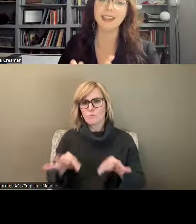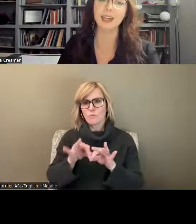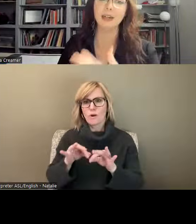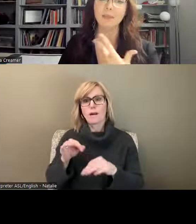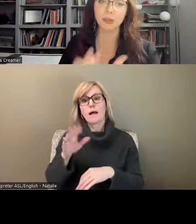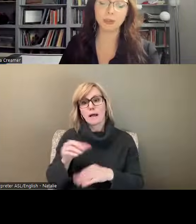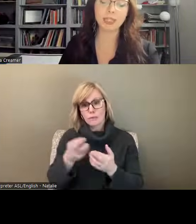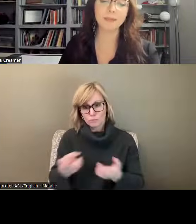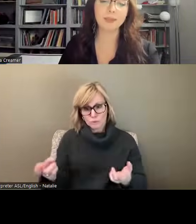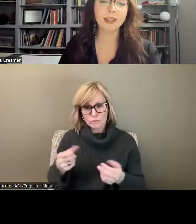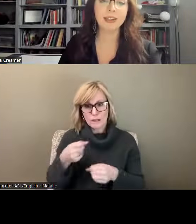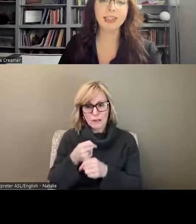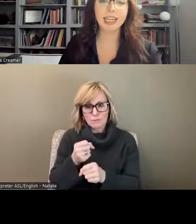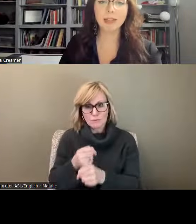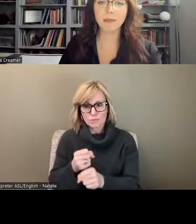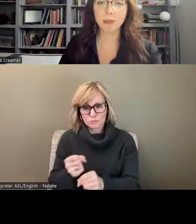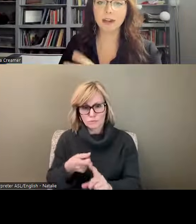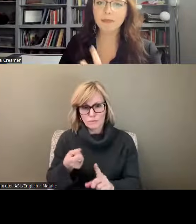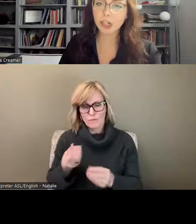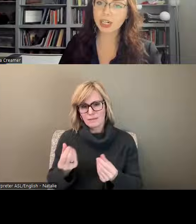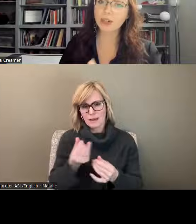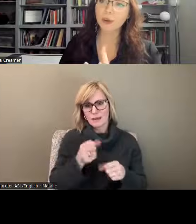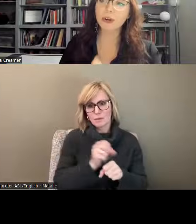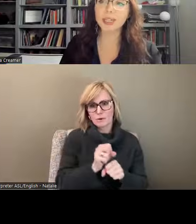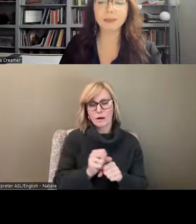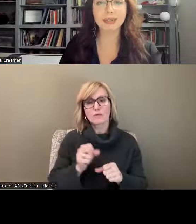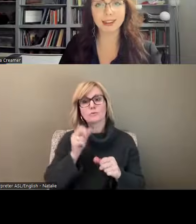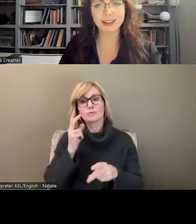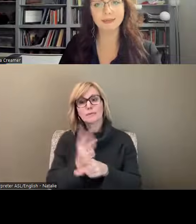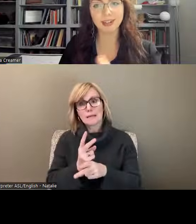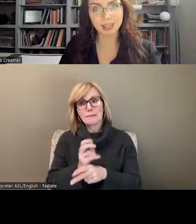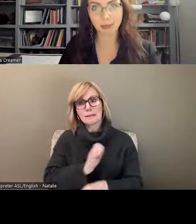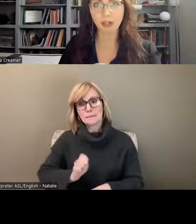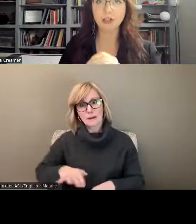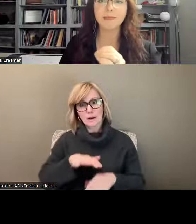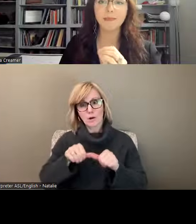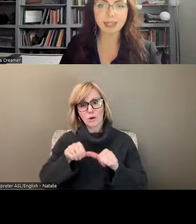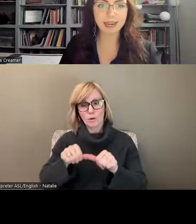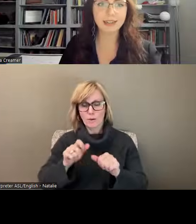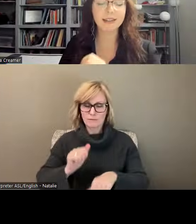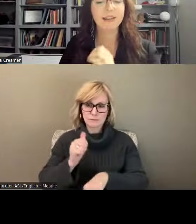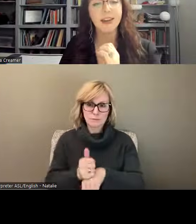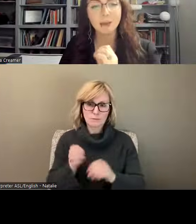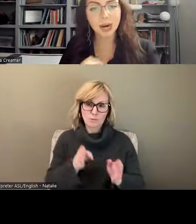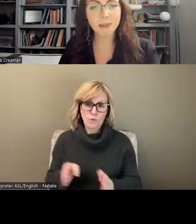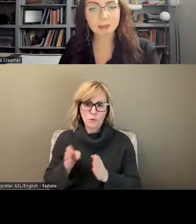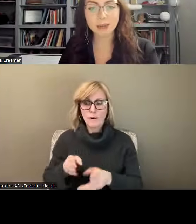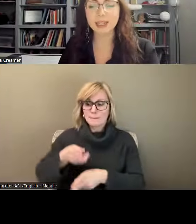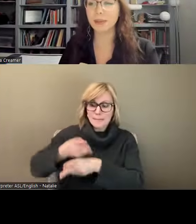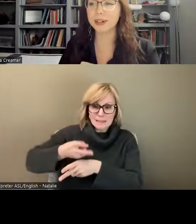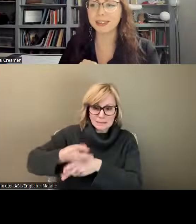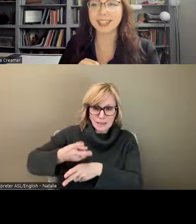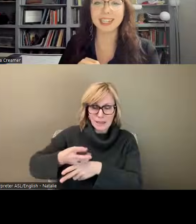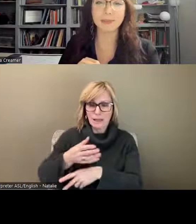that they then produce. To keep the empire functioning, order must be then established, maintained, and perhaps